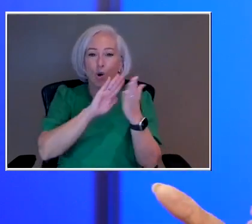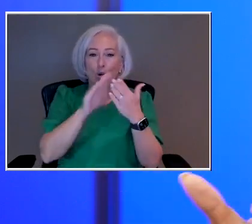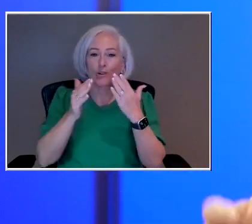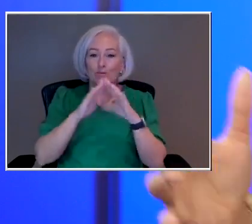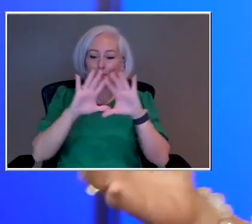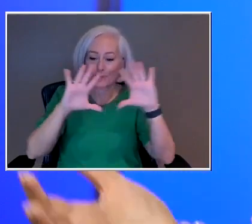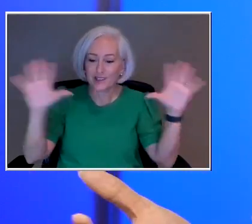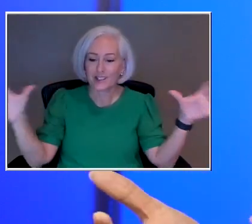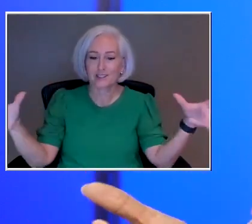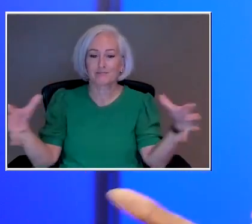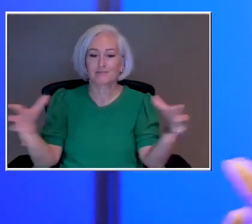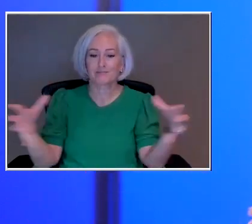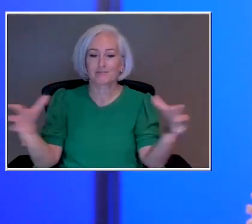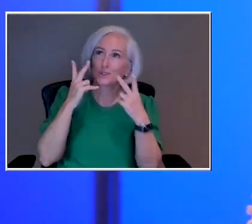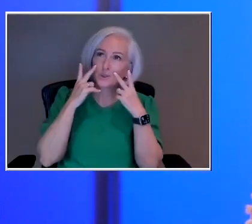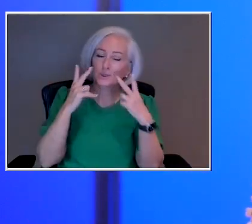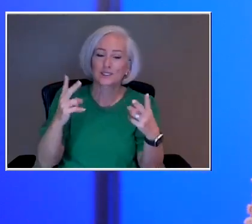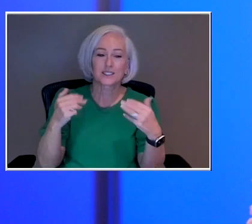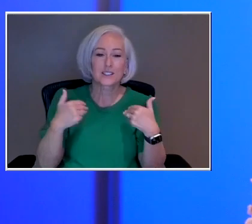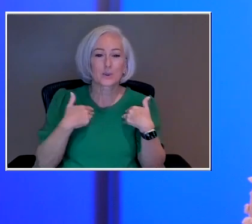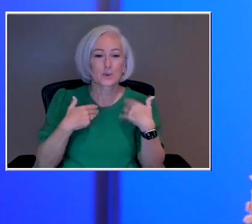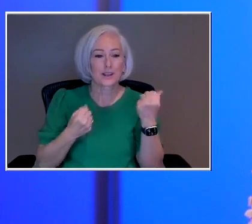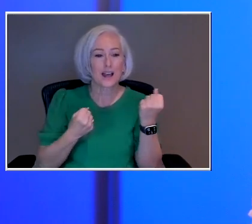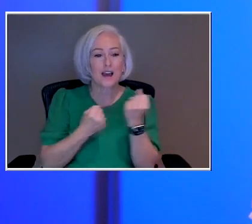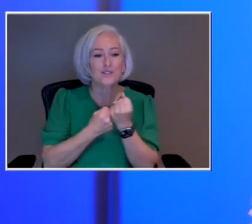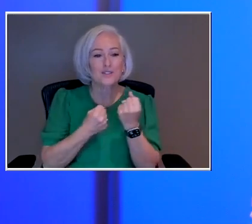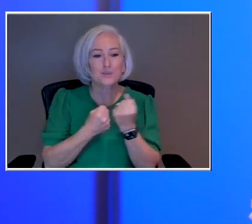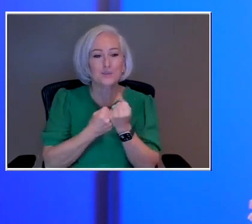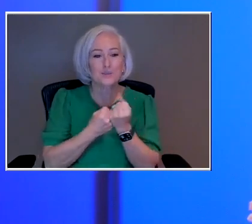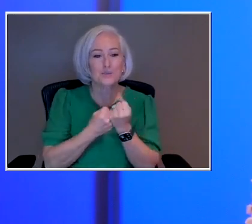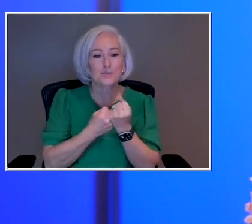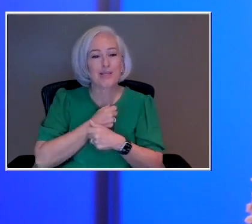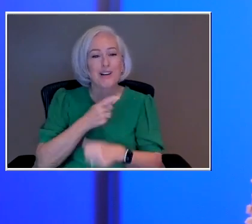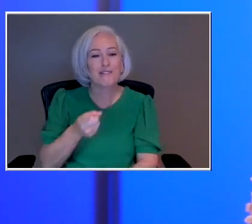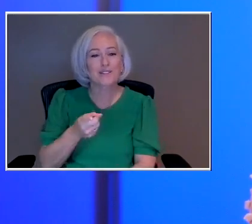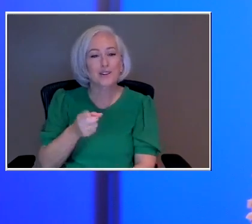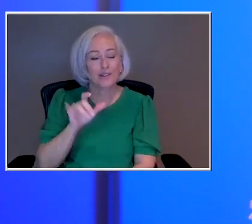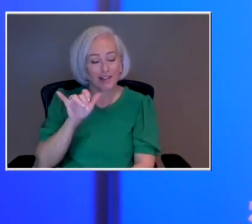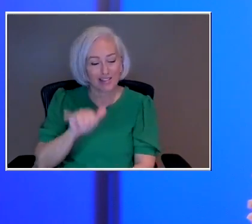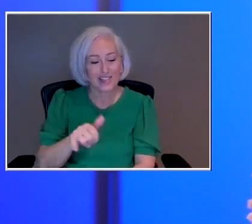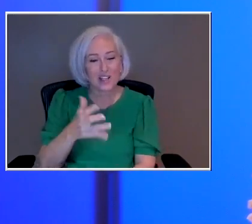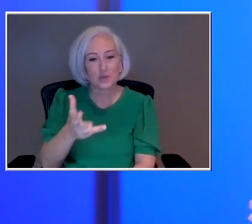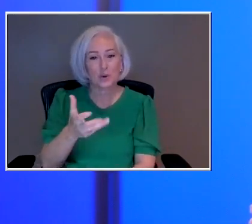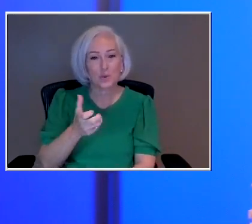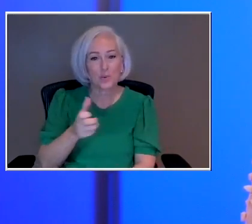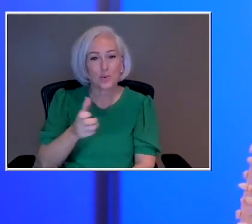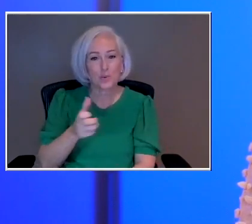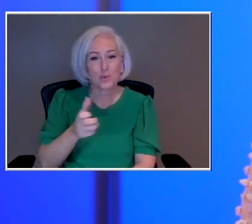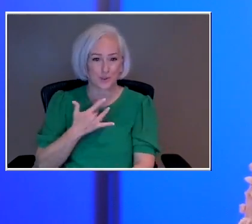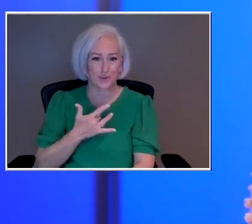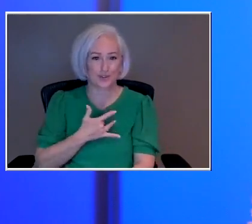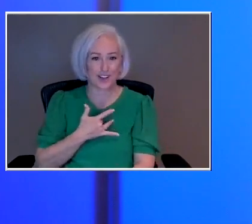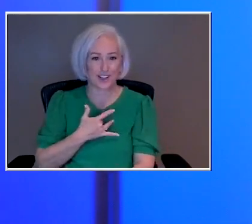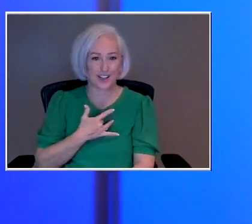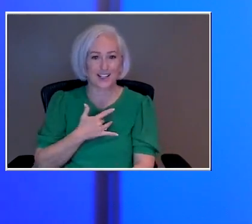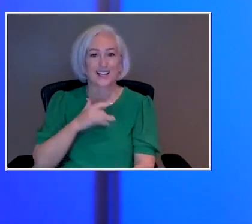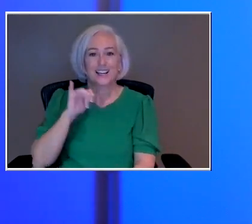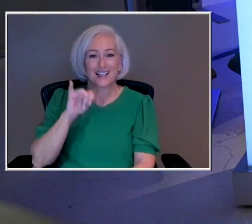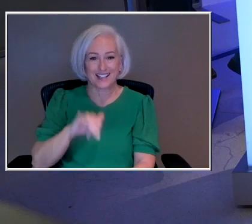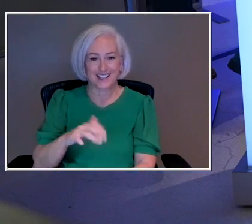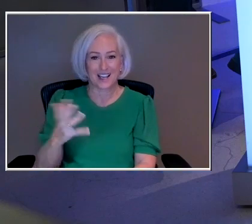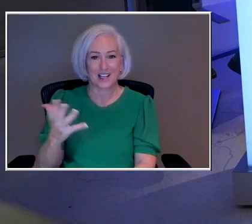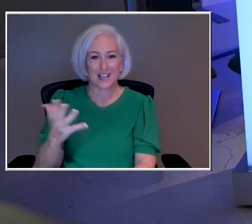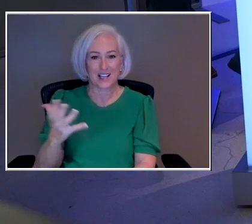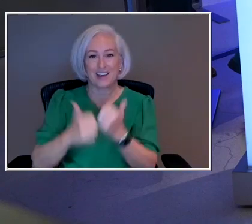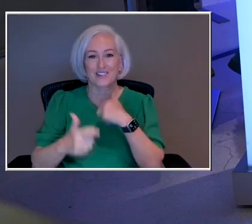that you have support and people love you. And that's, for us, that's what we wanted other people to feel, and that's what I feel every time I drive by that mural. Dr. Wagner,